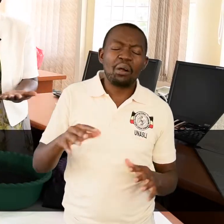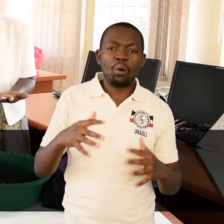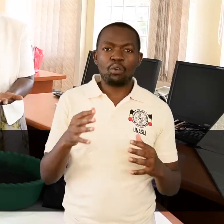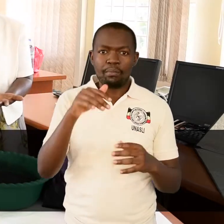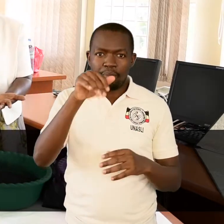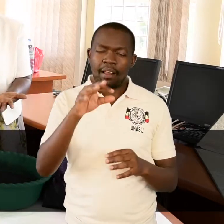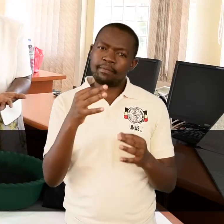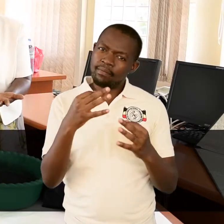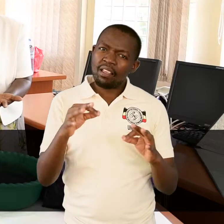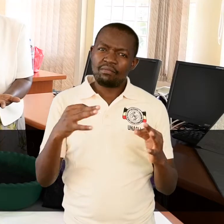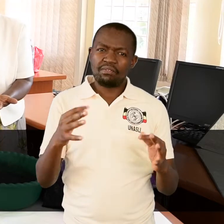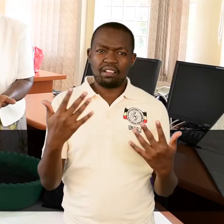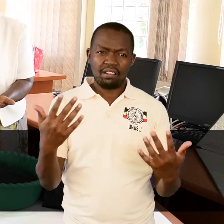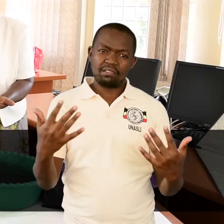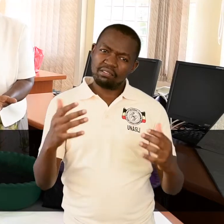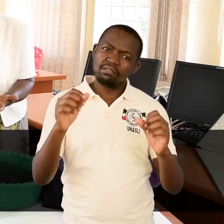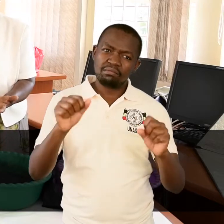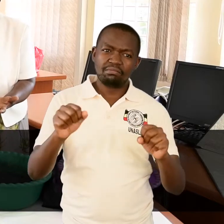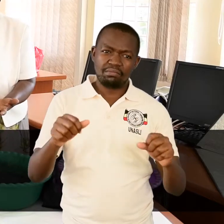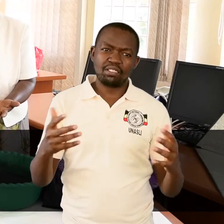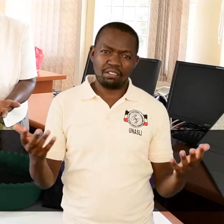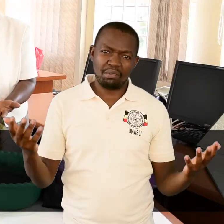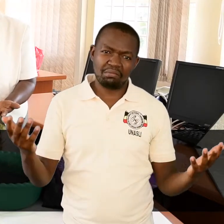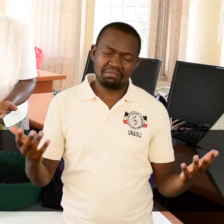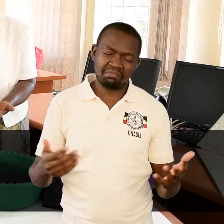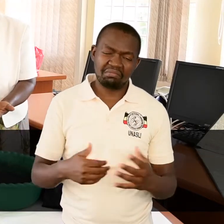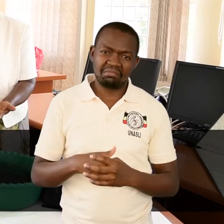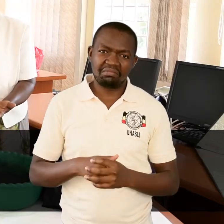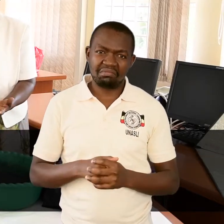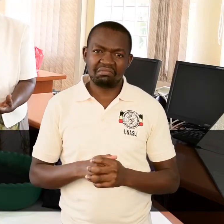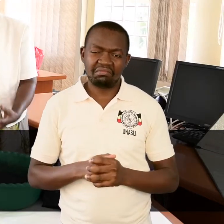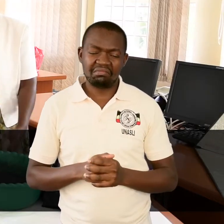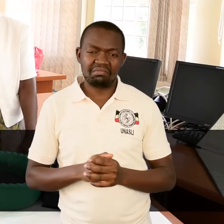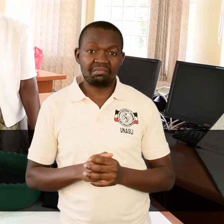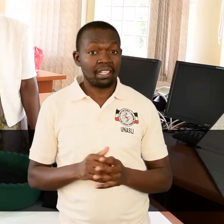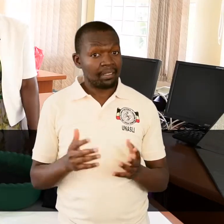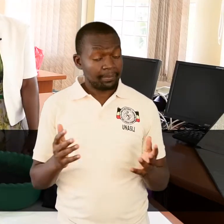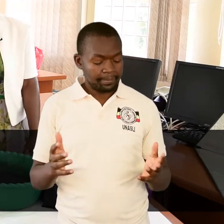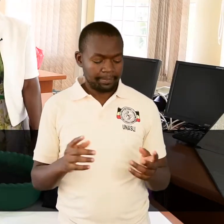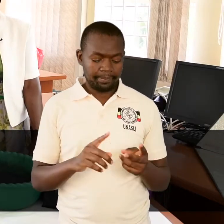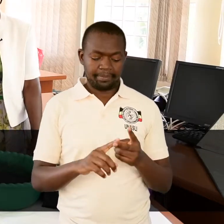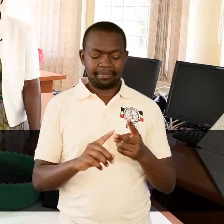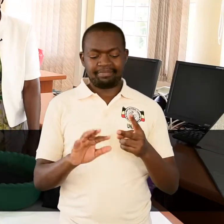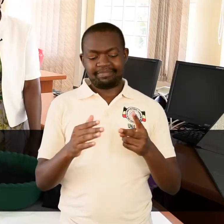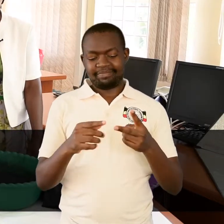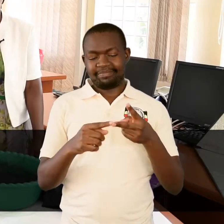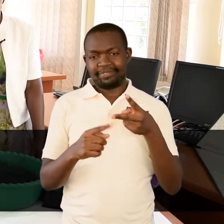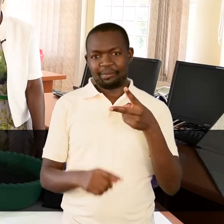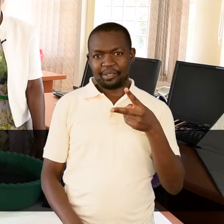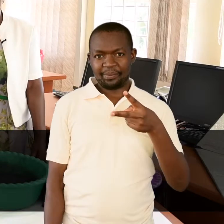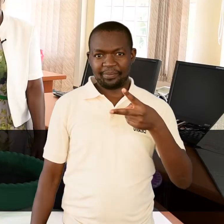be able to handle these materials. Step number 2,